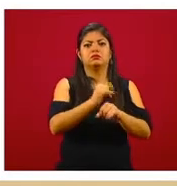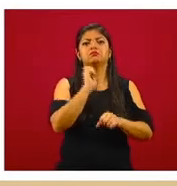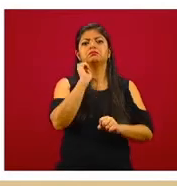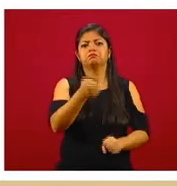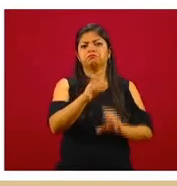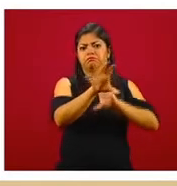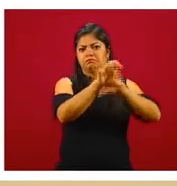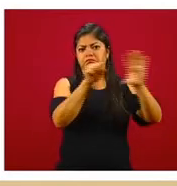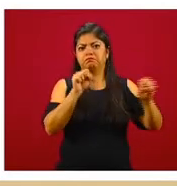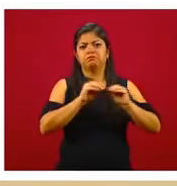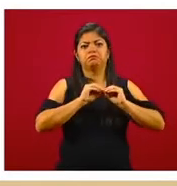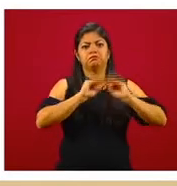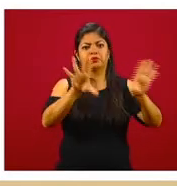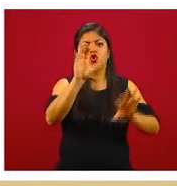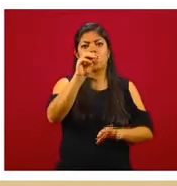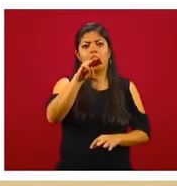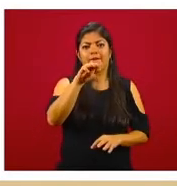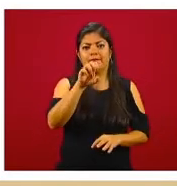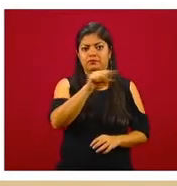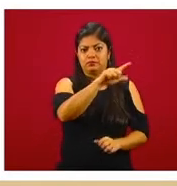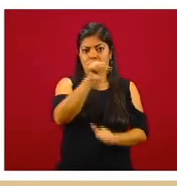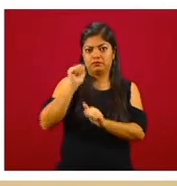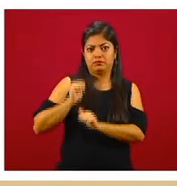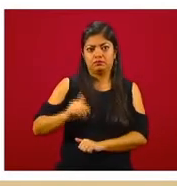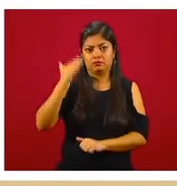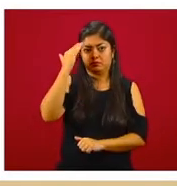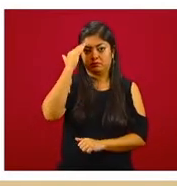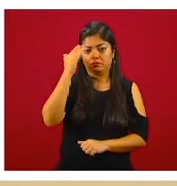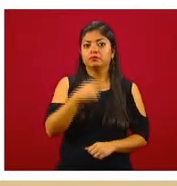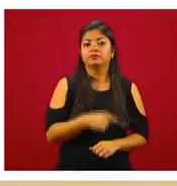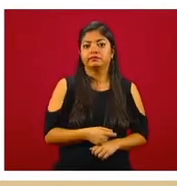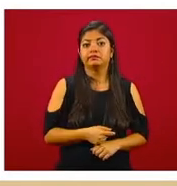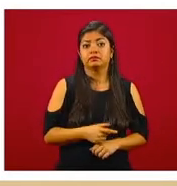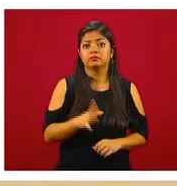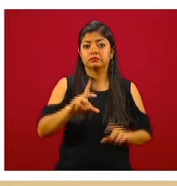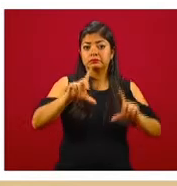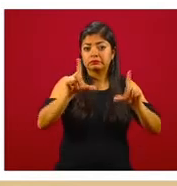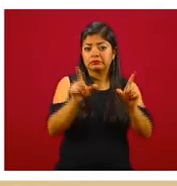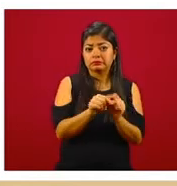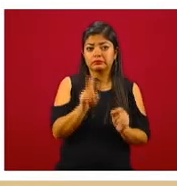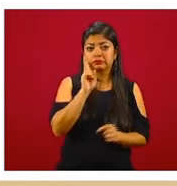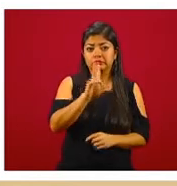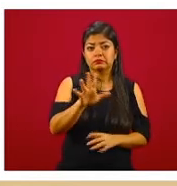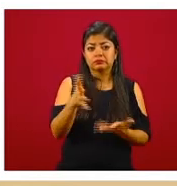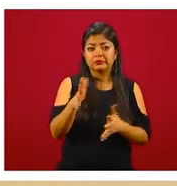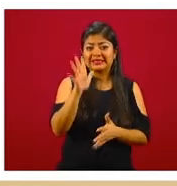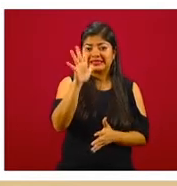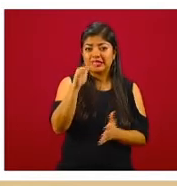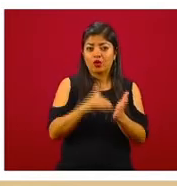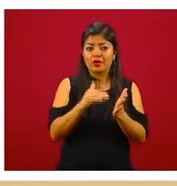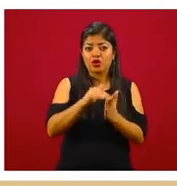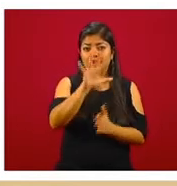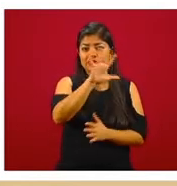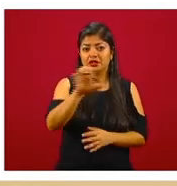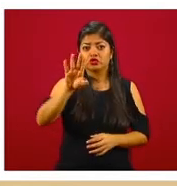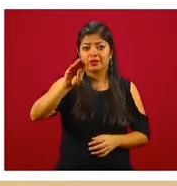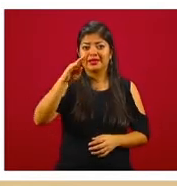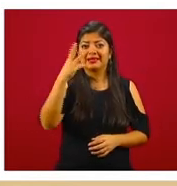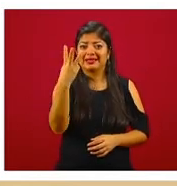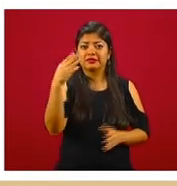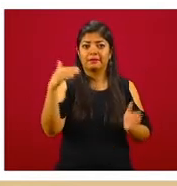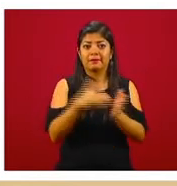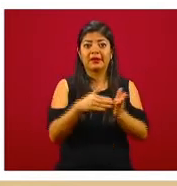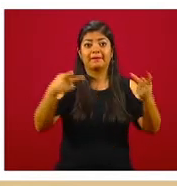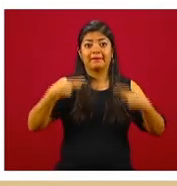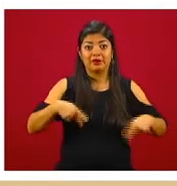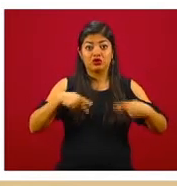los datos que So publica la first, the Organización Mundial de la international Salud, information that we y vemos gathered en síntesis from que the más de published papers from the 5.593.000 WHO,